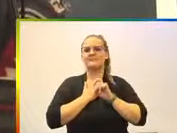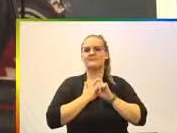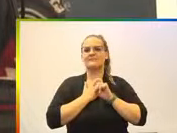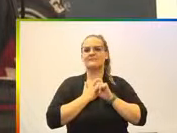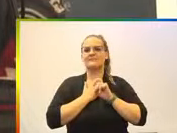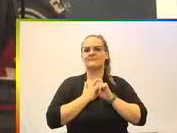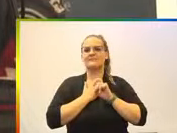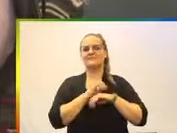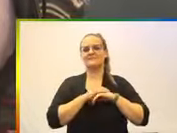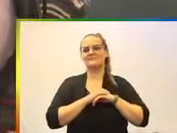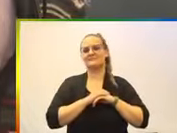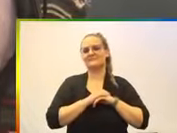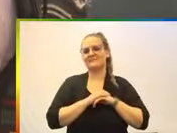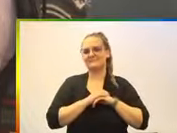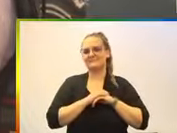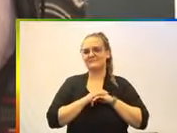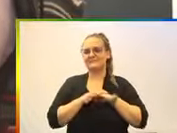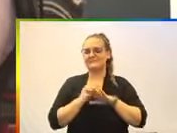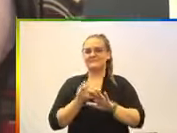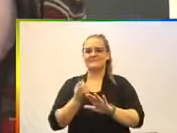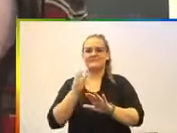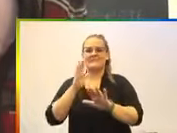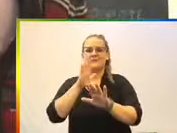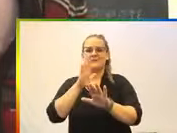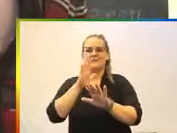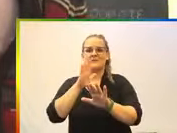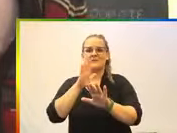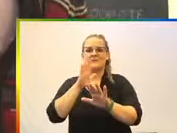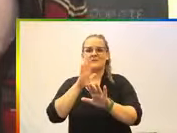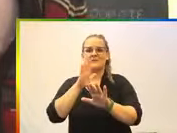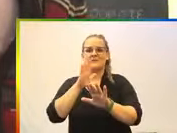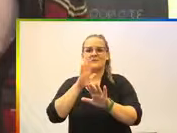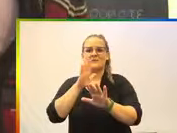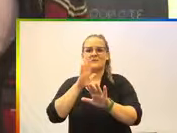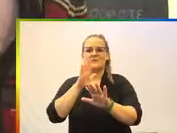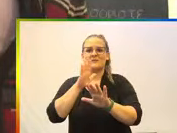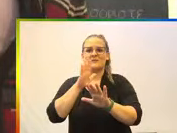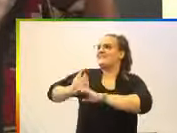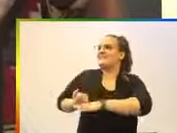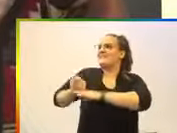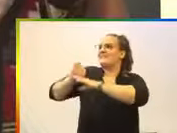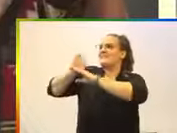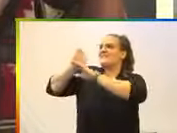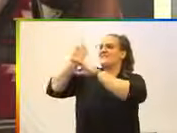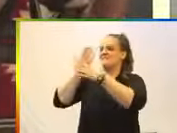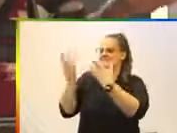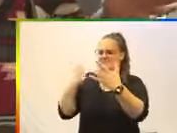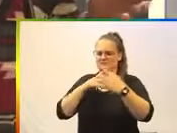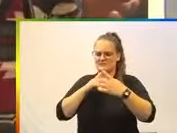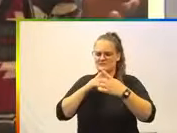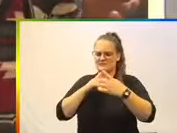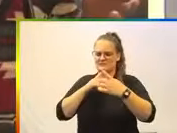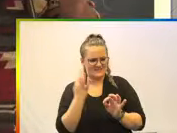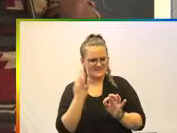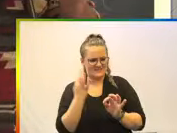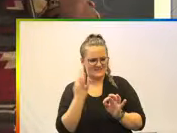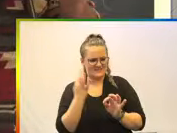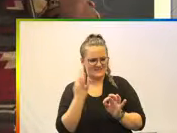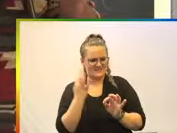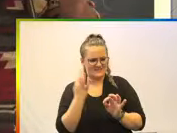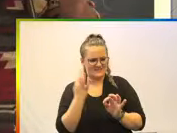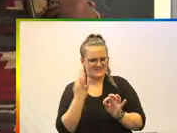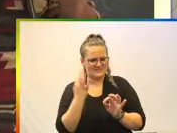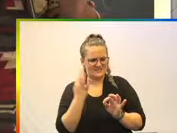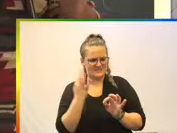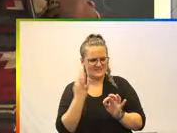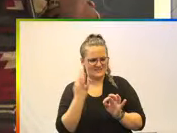I see the world through your eyes. What's black and white seems colorized. The knowledge